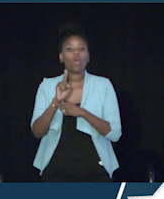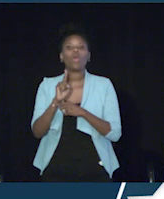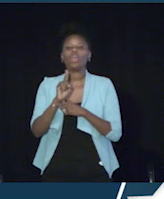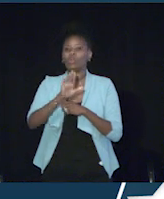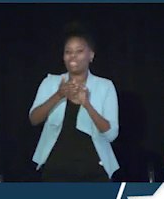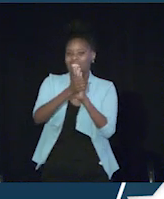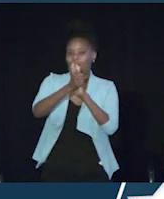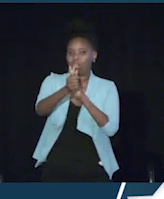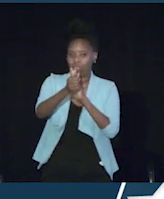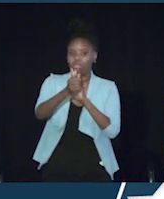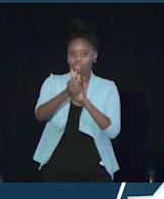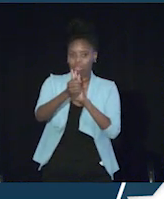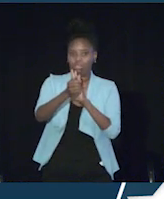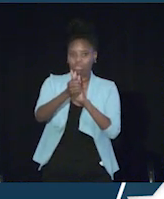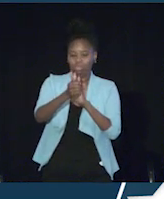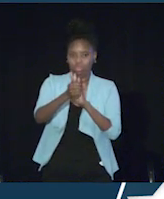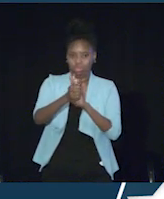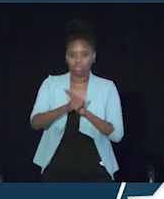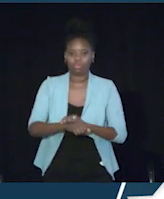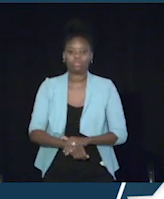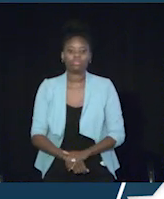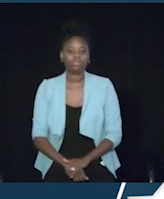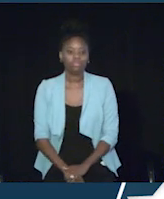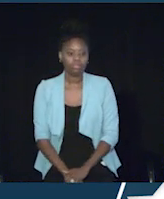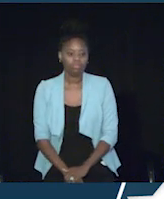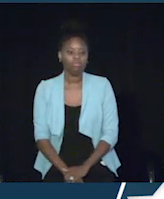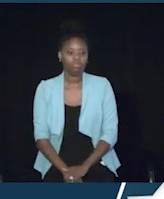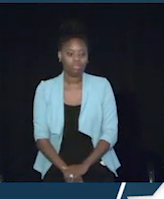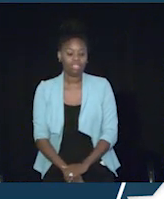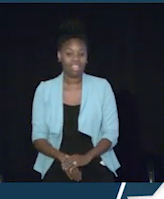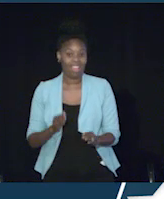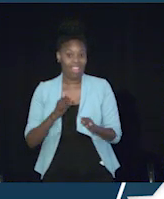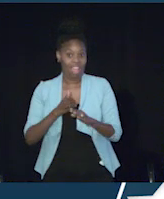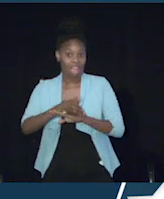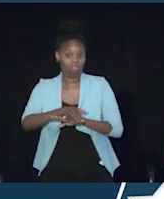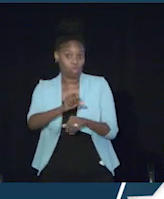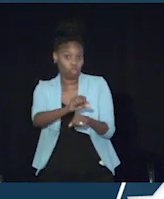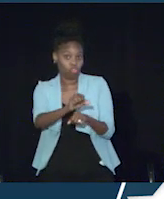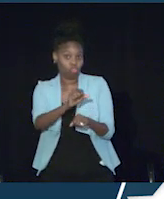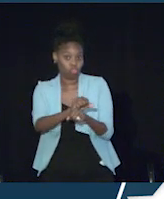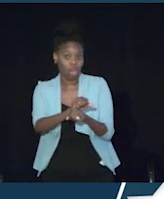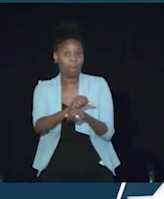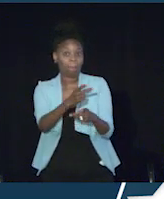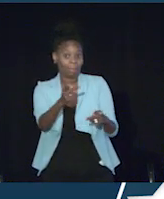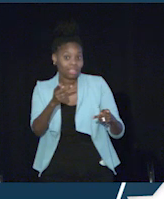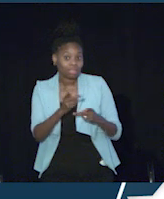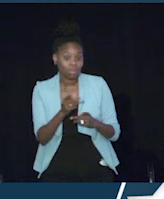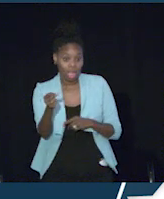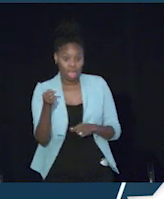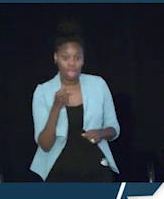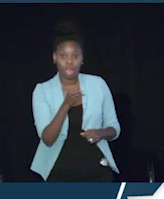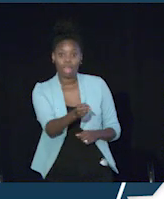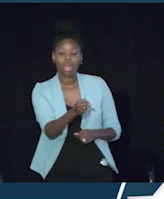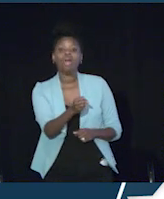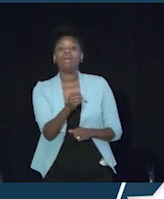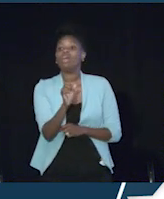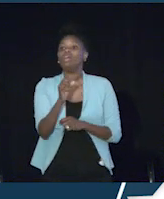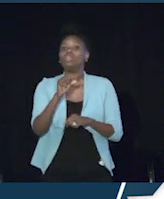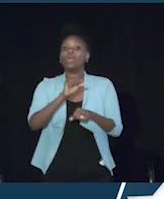skills. And then after job placement, the provider can help you with instruction